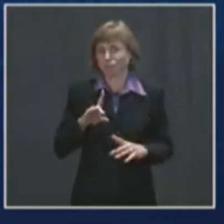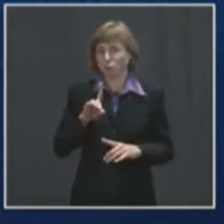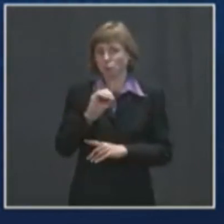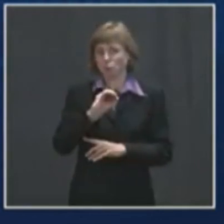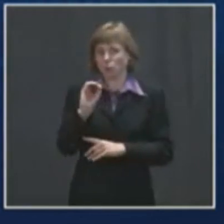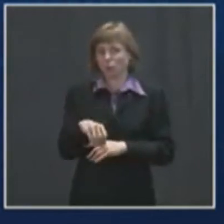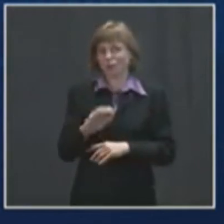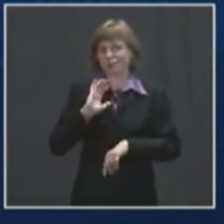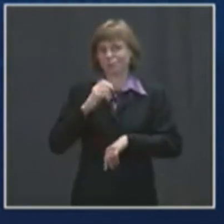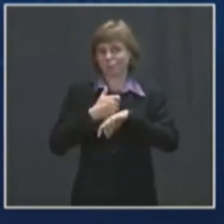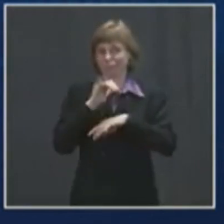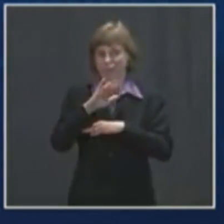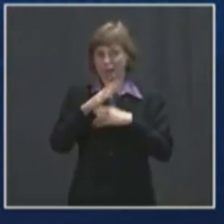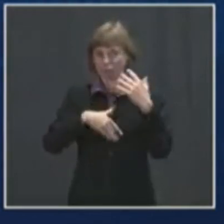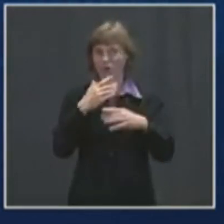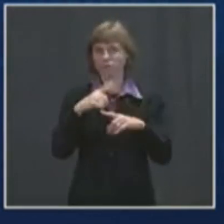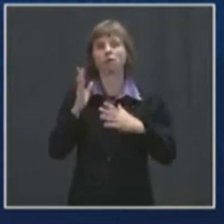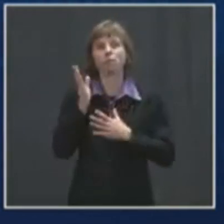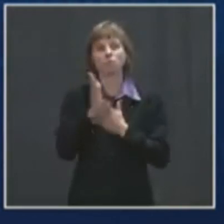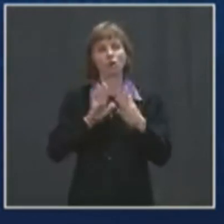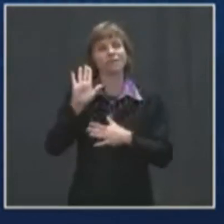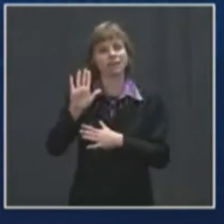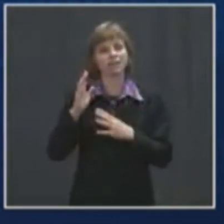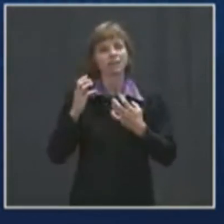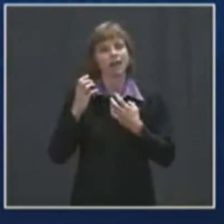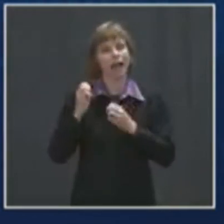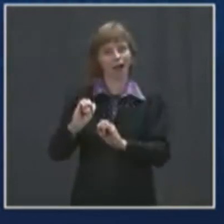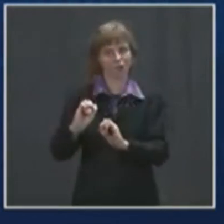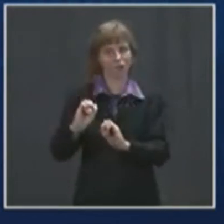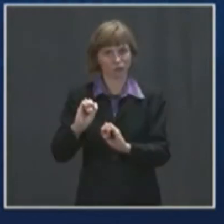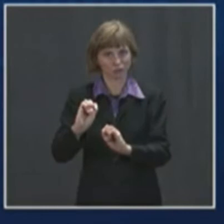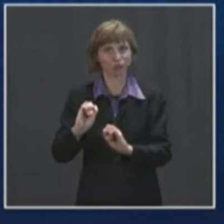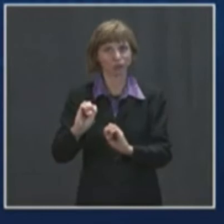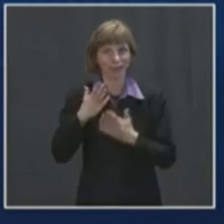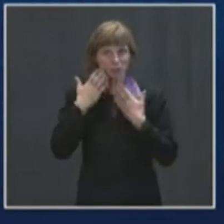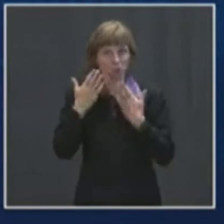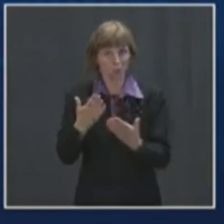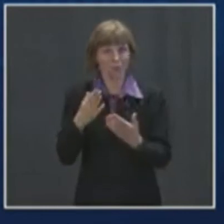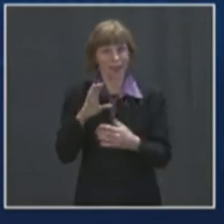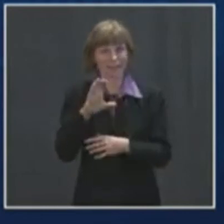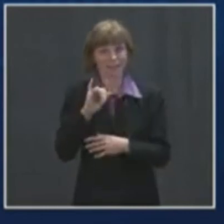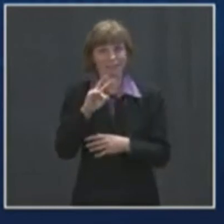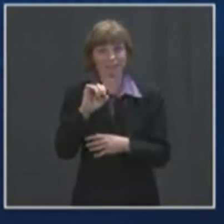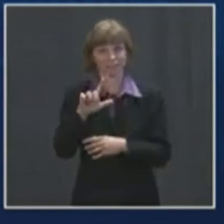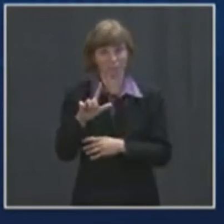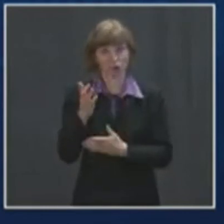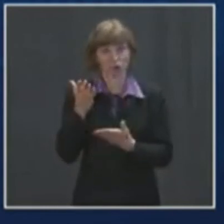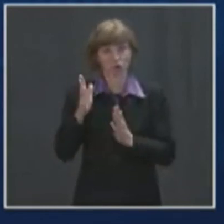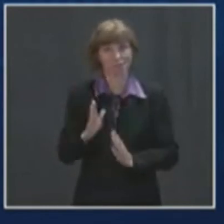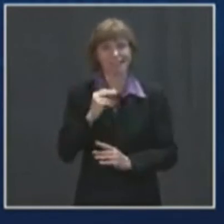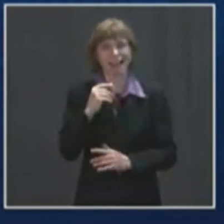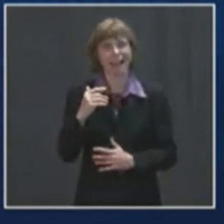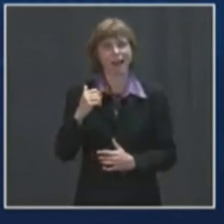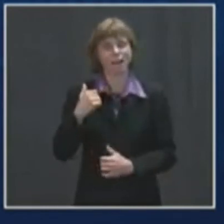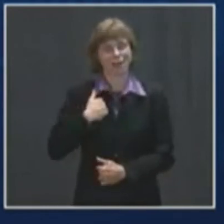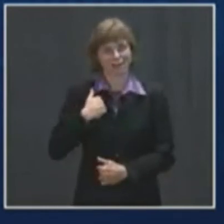part of his effort is to thank civil servants and members of the military, of course,